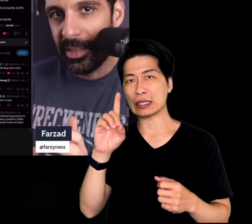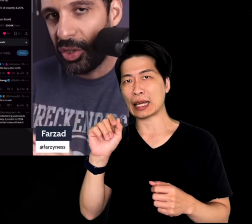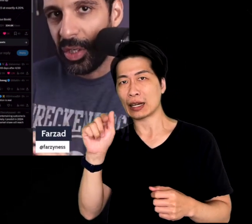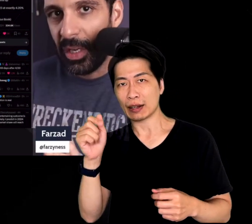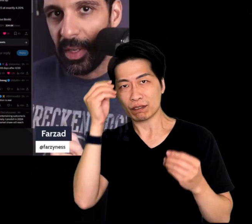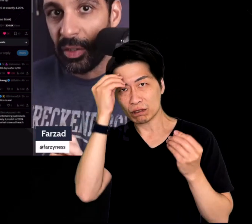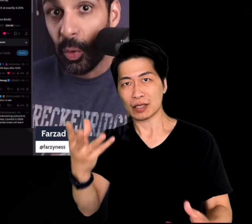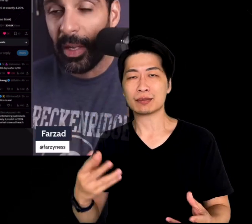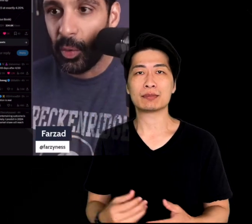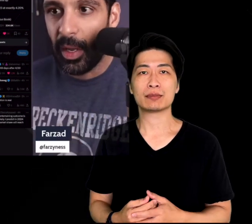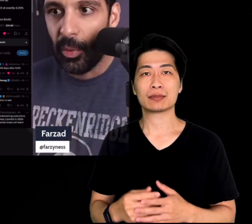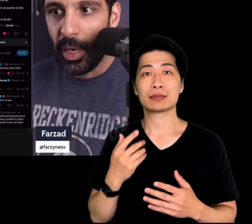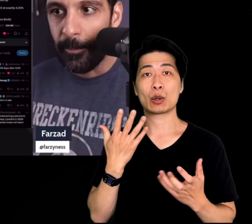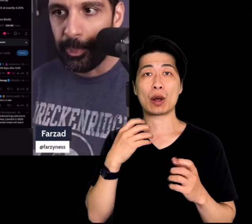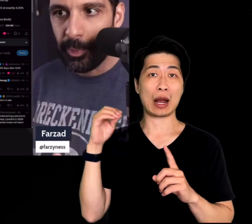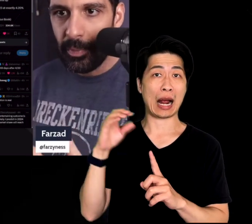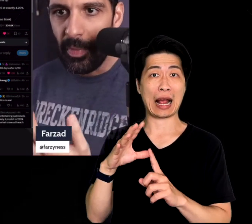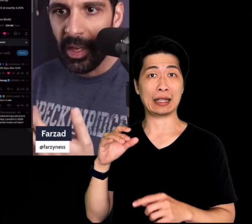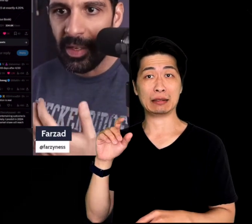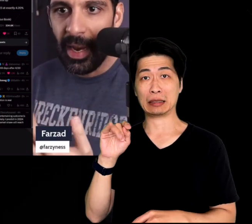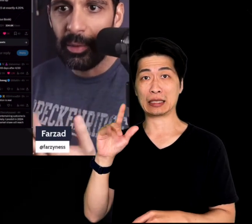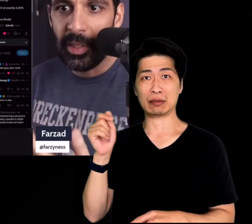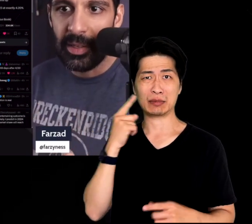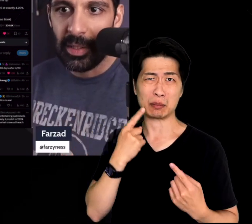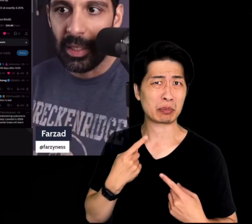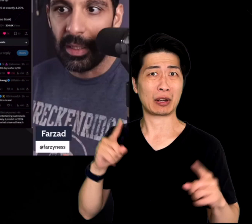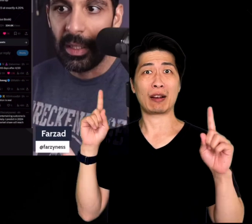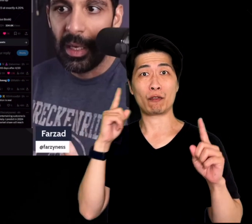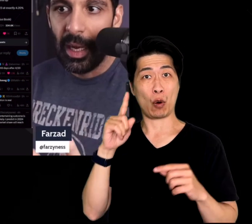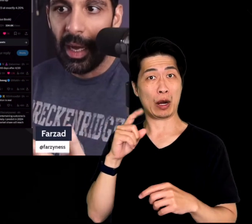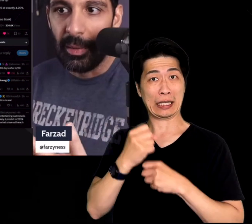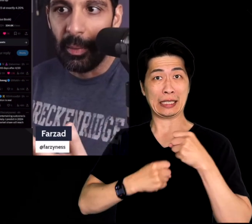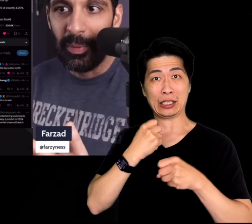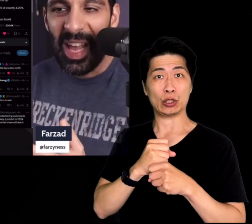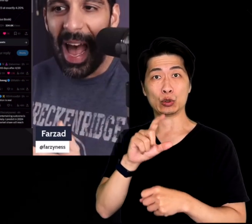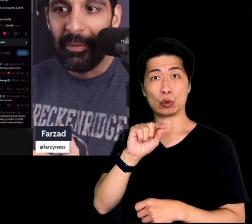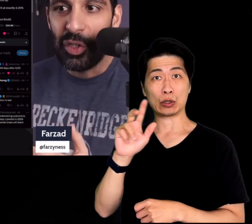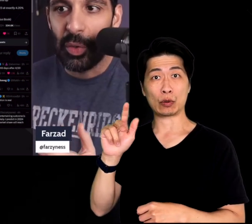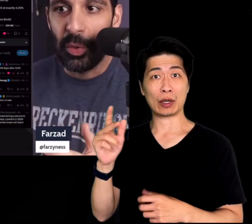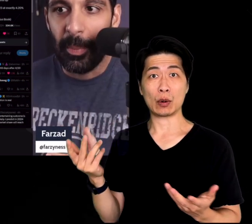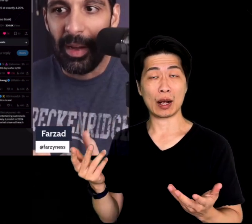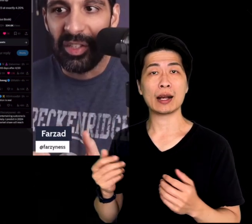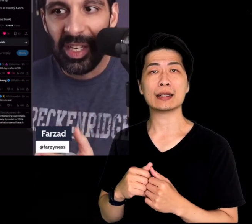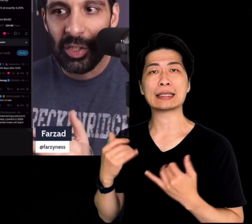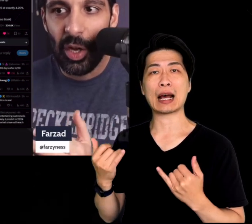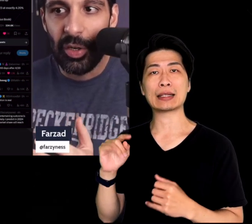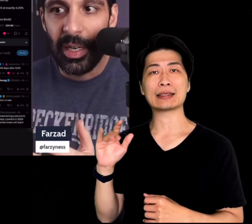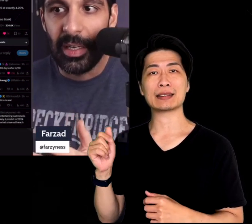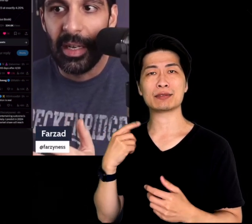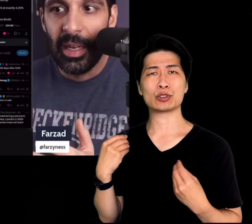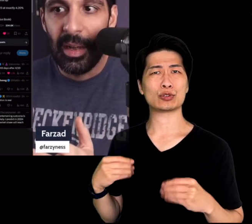has achieved in 2023, is that now Tesla, having sold about